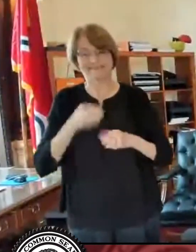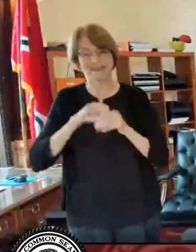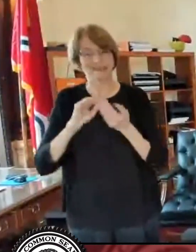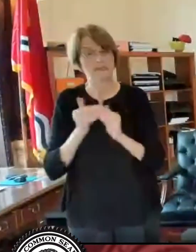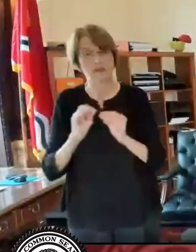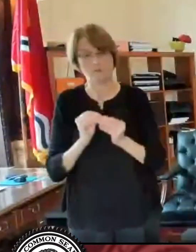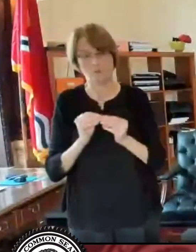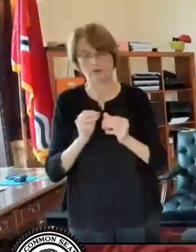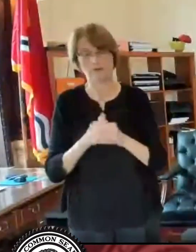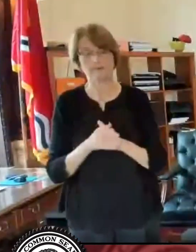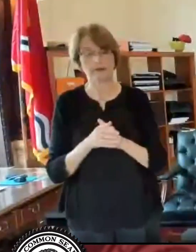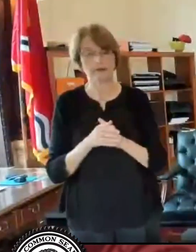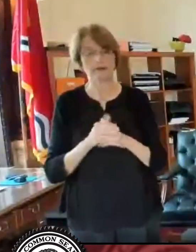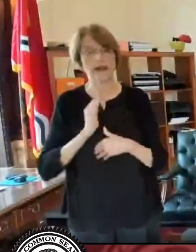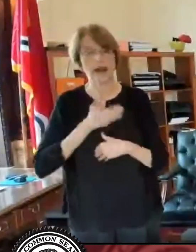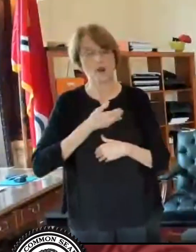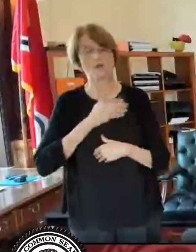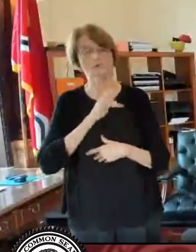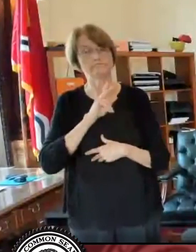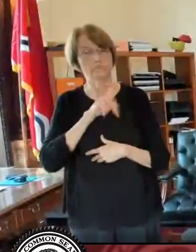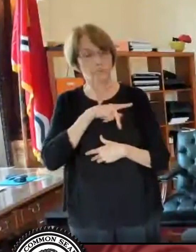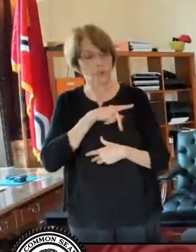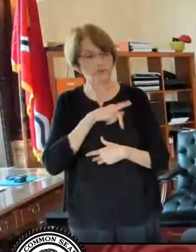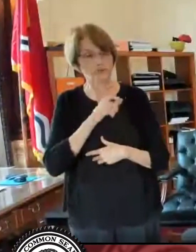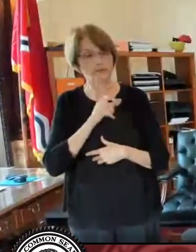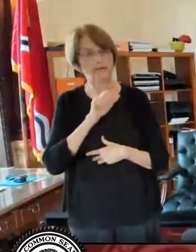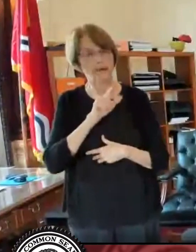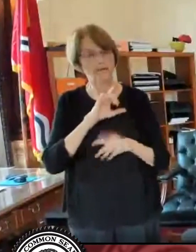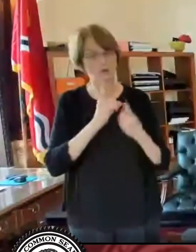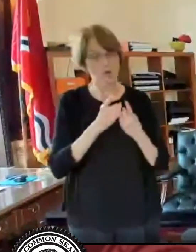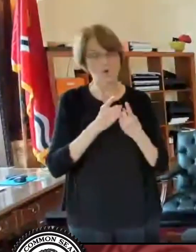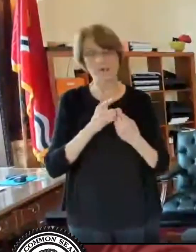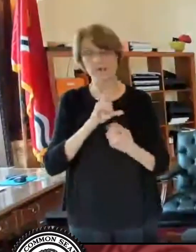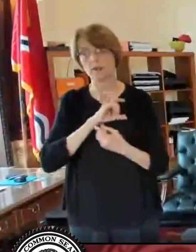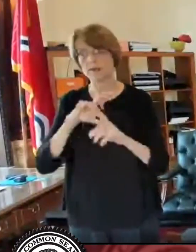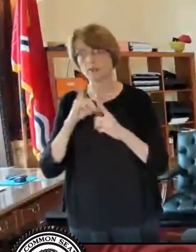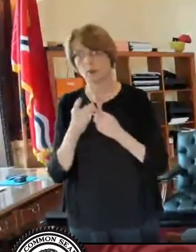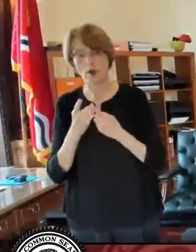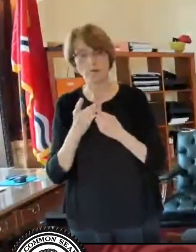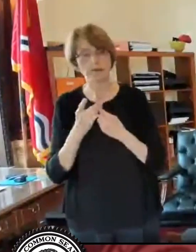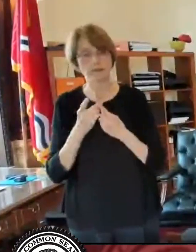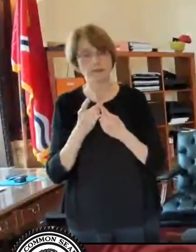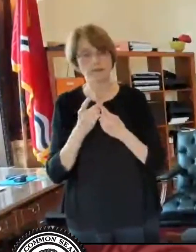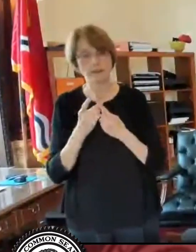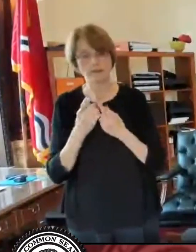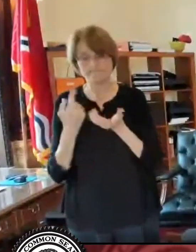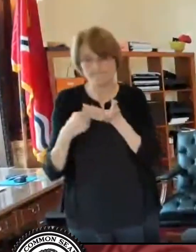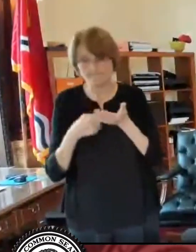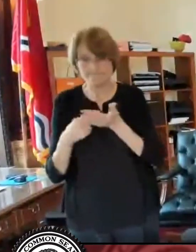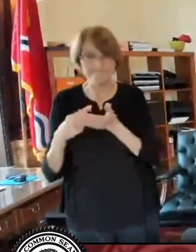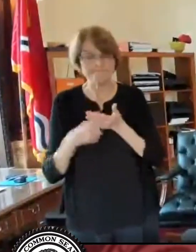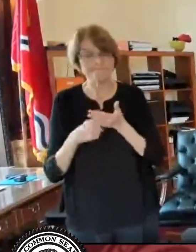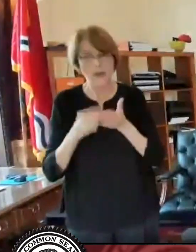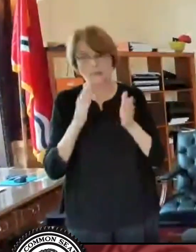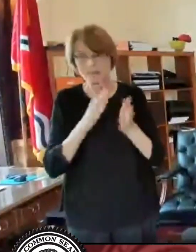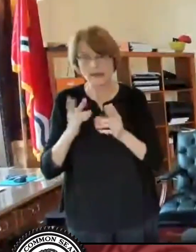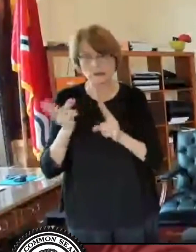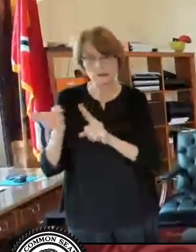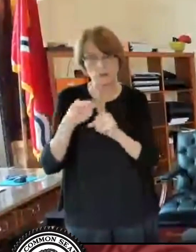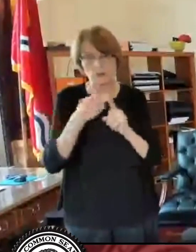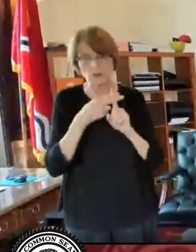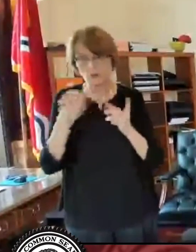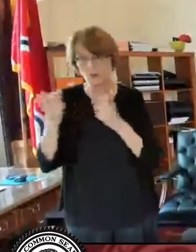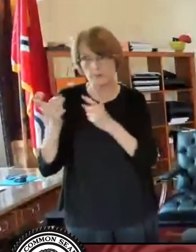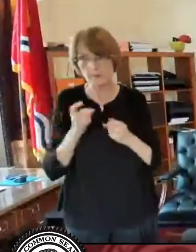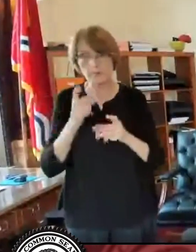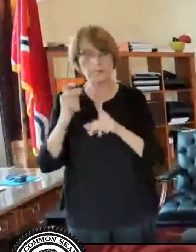personnel department and our police department are working right now on their recruiting plans to make sure that we can take advantage of that.